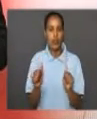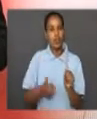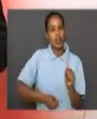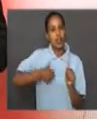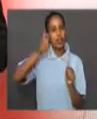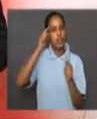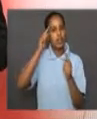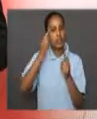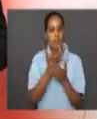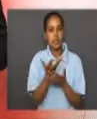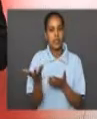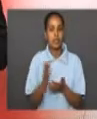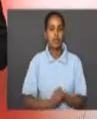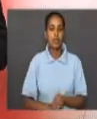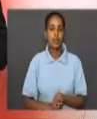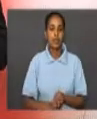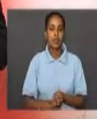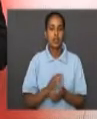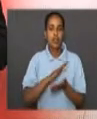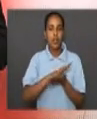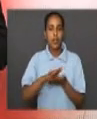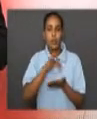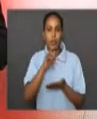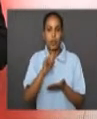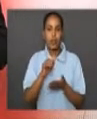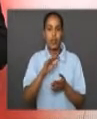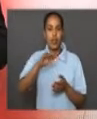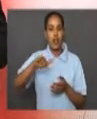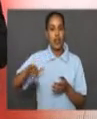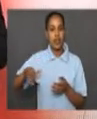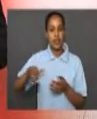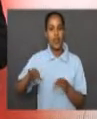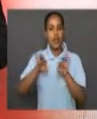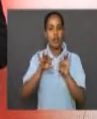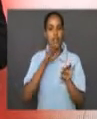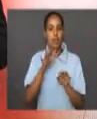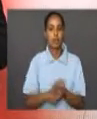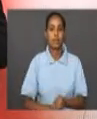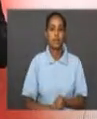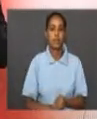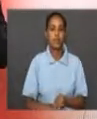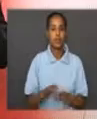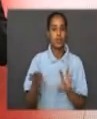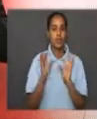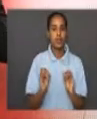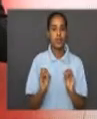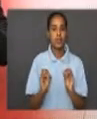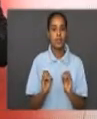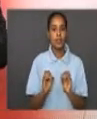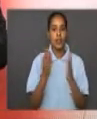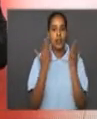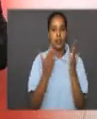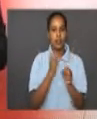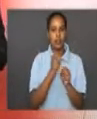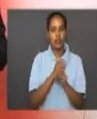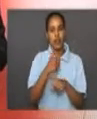target substance. The impurities are left undissolved. Students, let